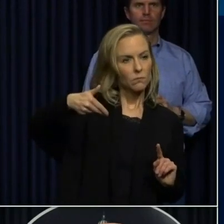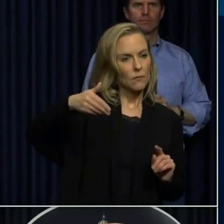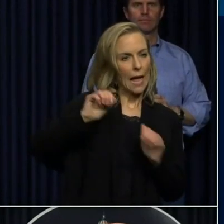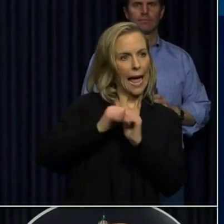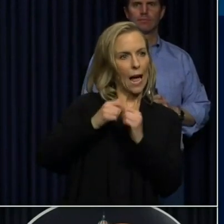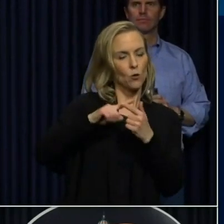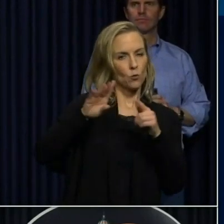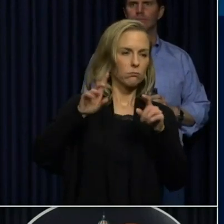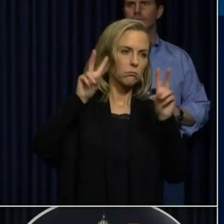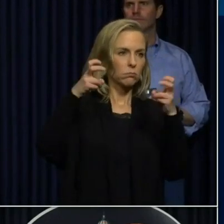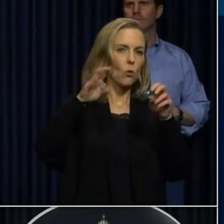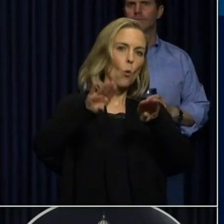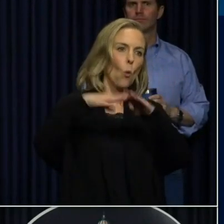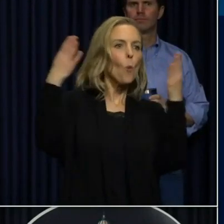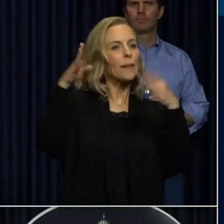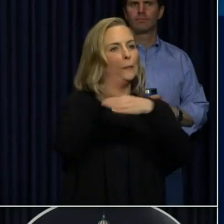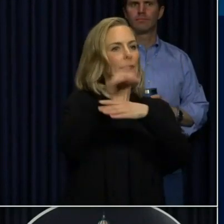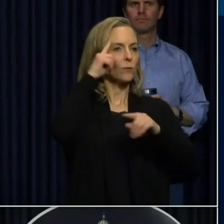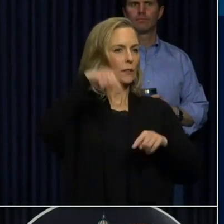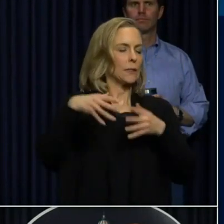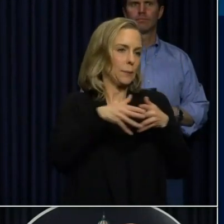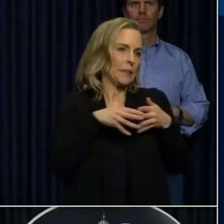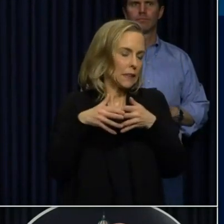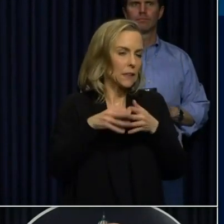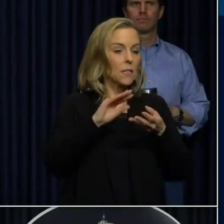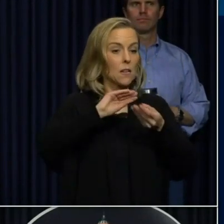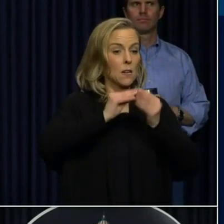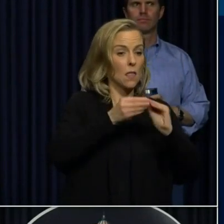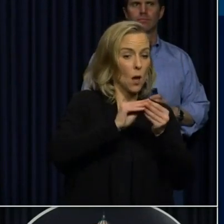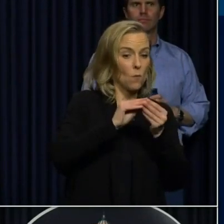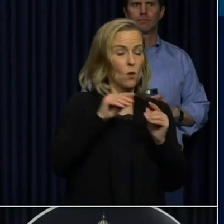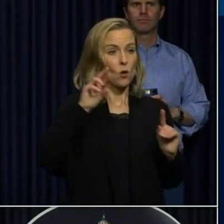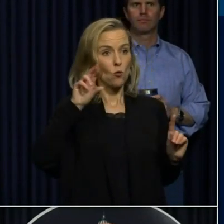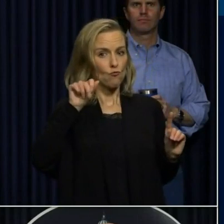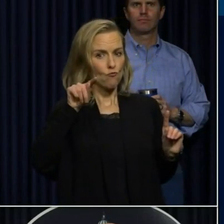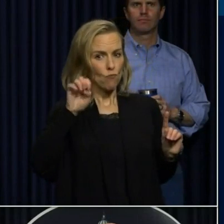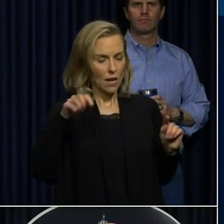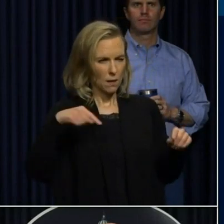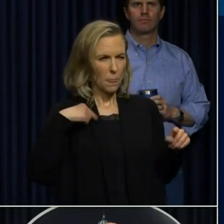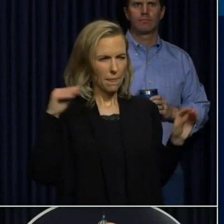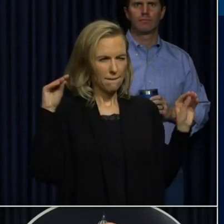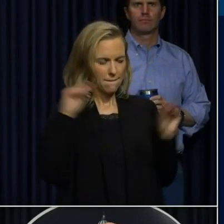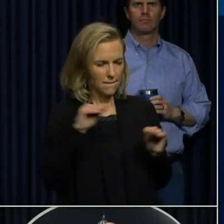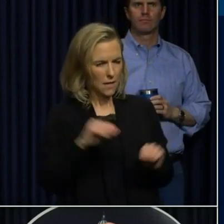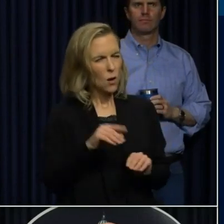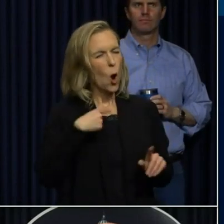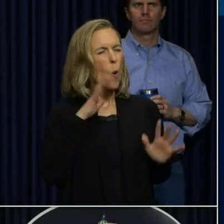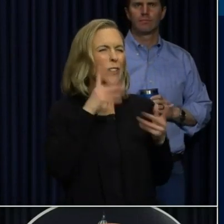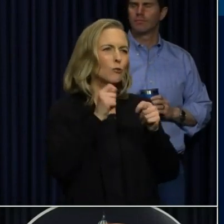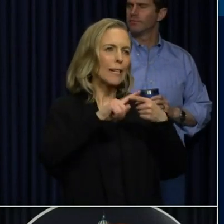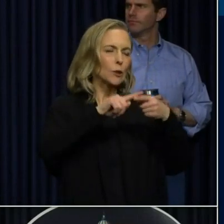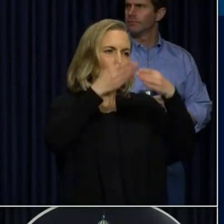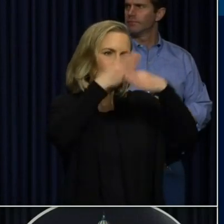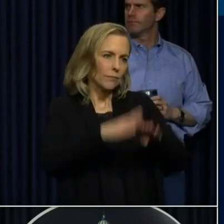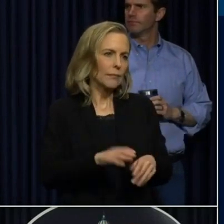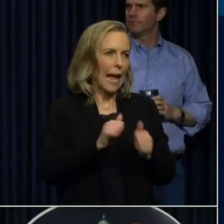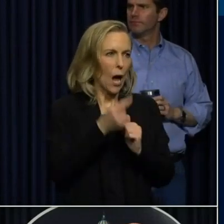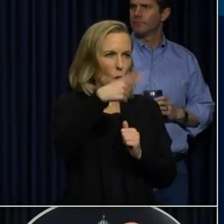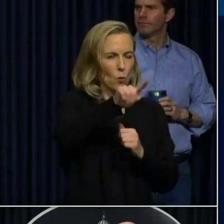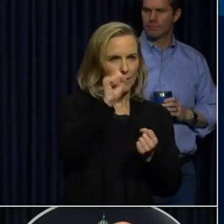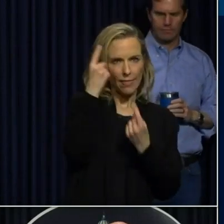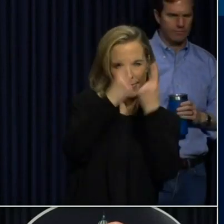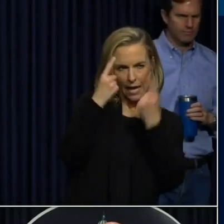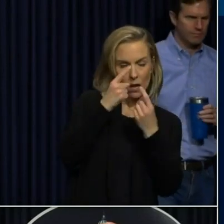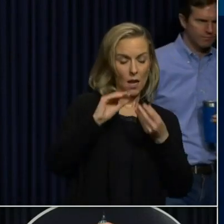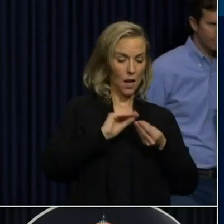reopen America. And the number and rate of new cases, I'm going to bucket these for you so you try to think of it a little bit differently. The